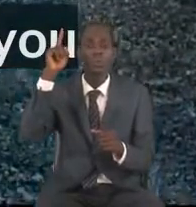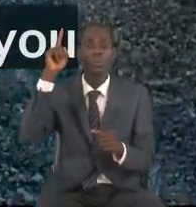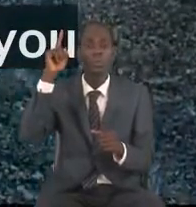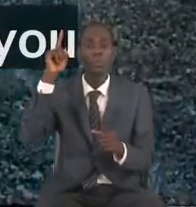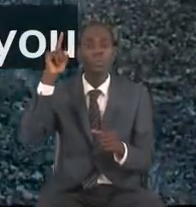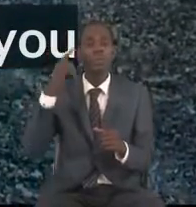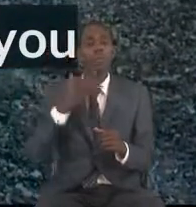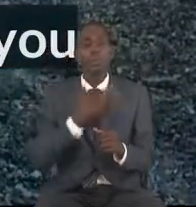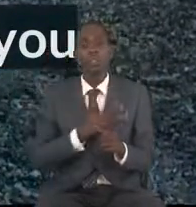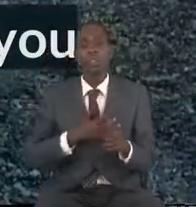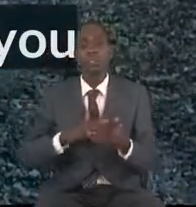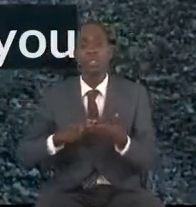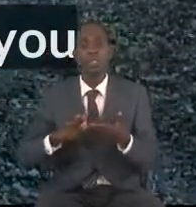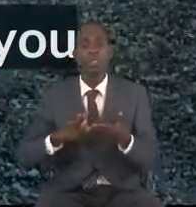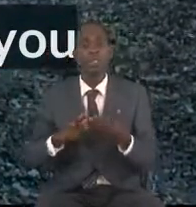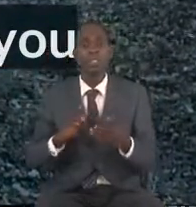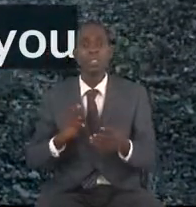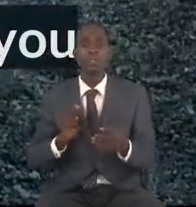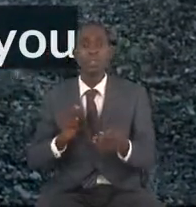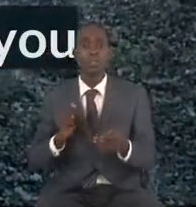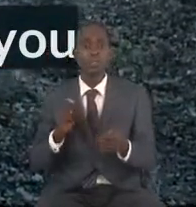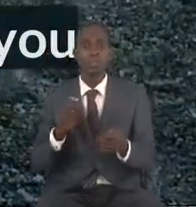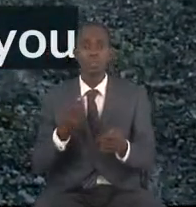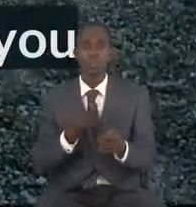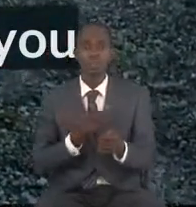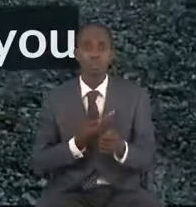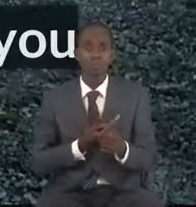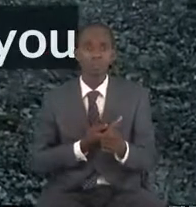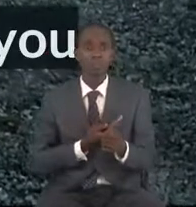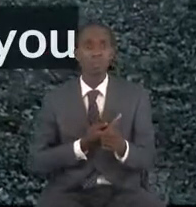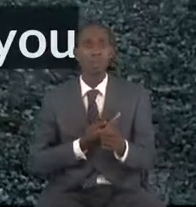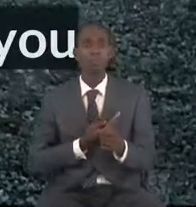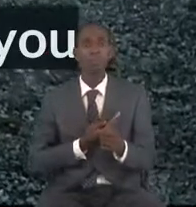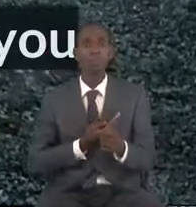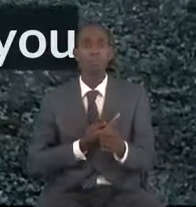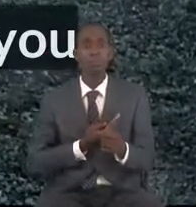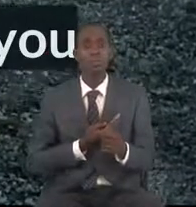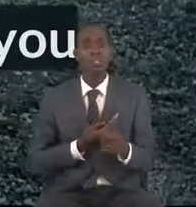Please forgive us, Lord.